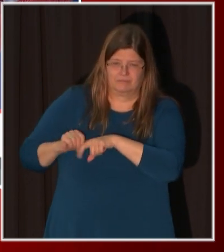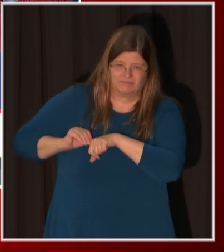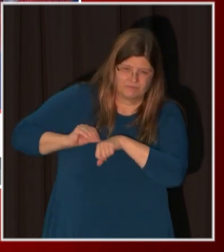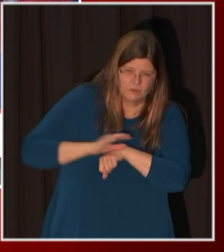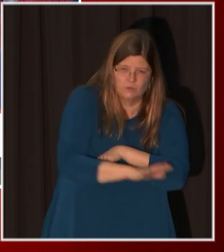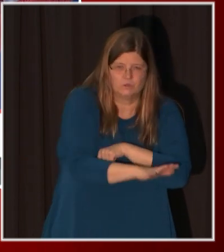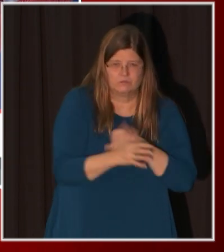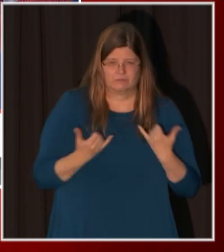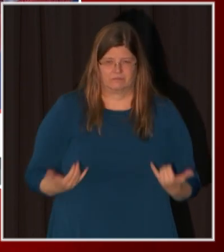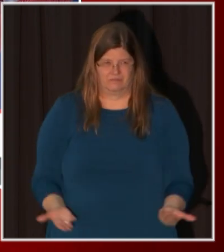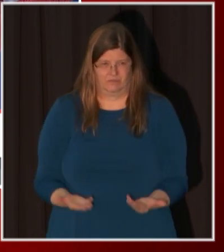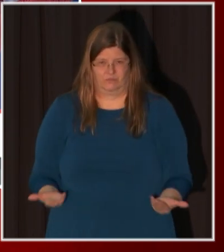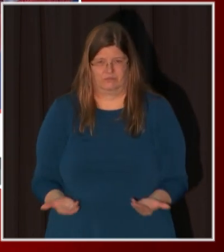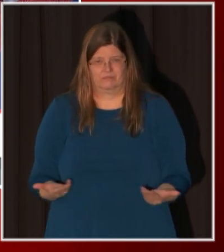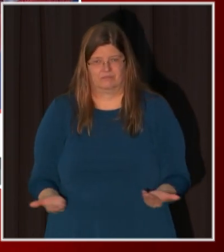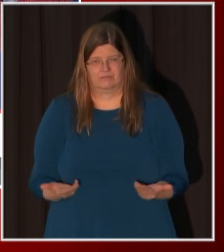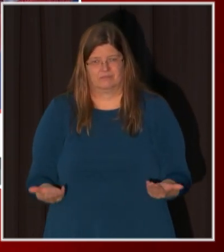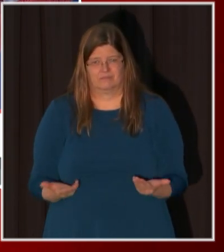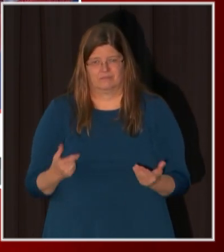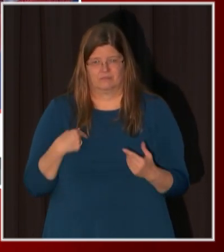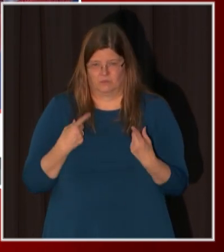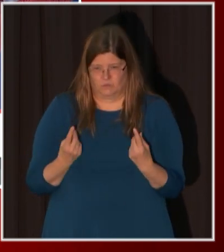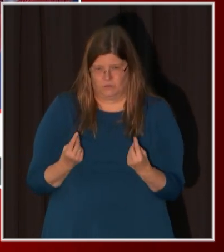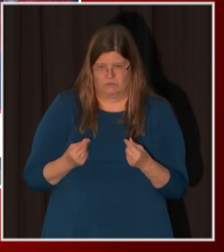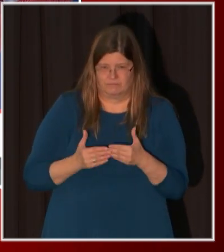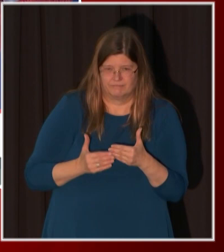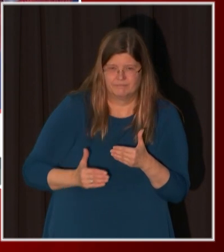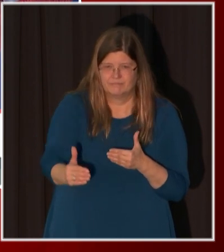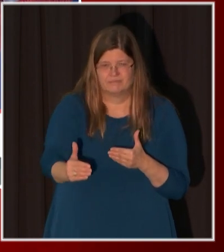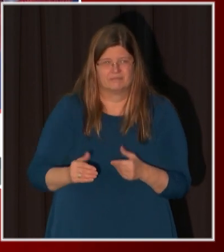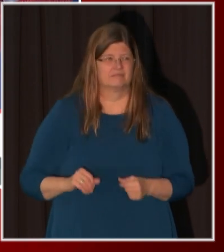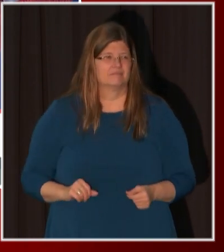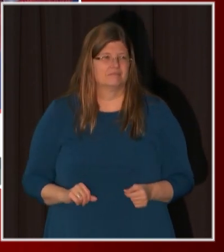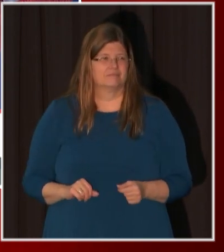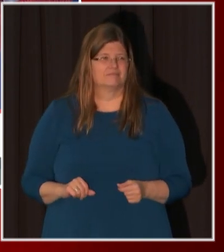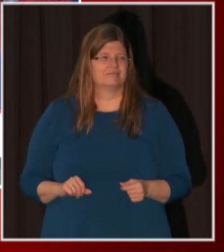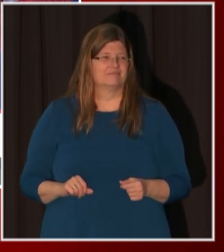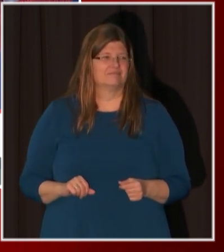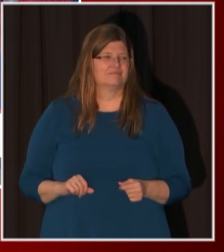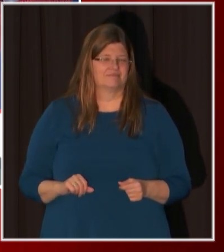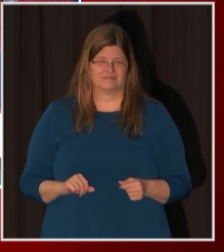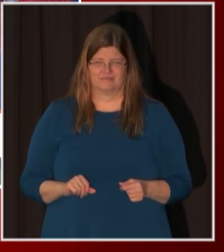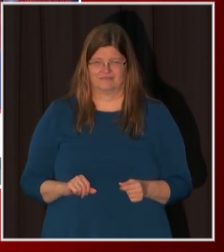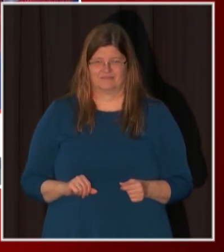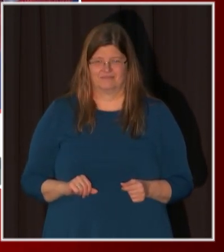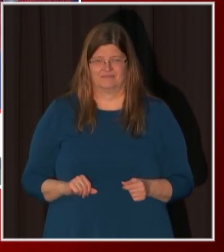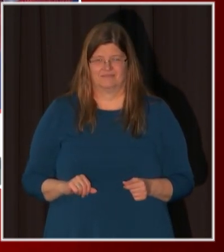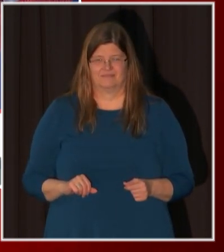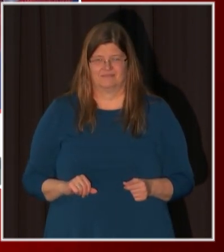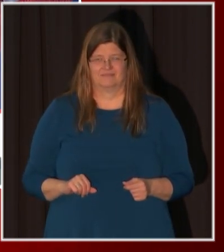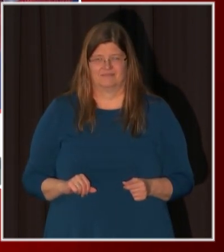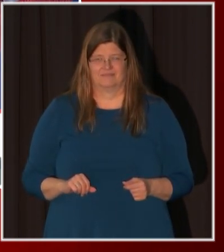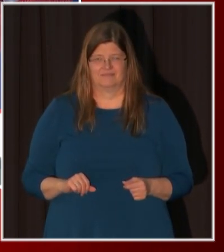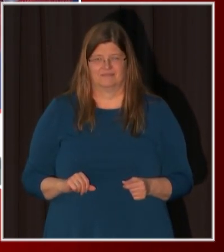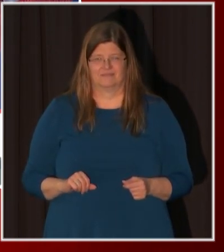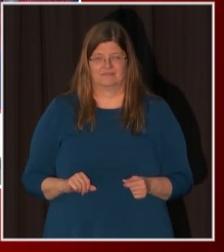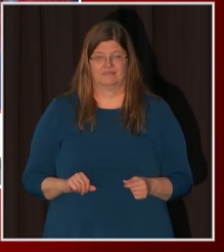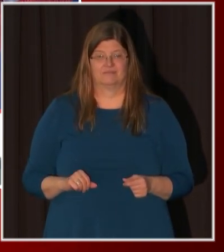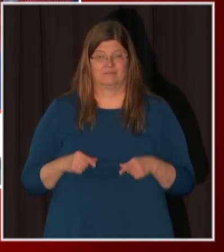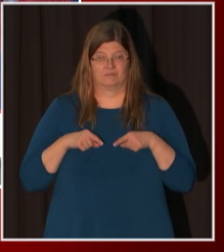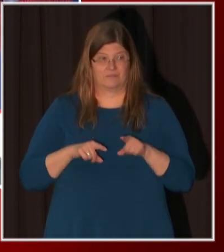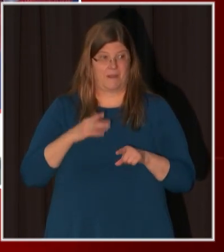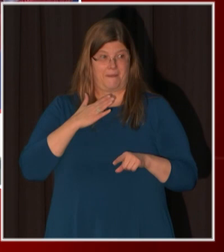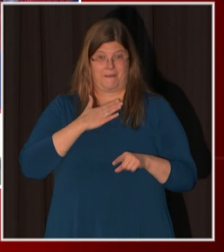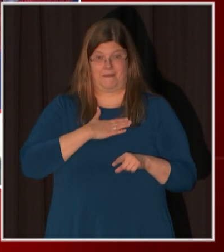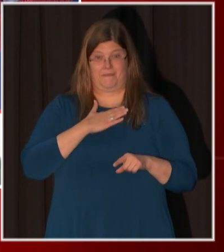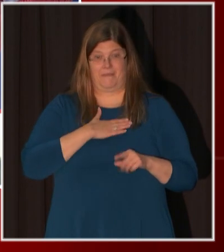we move forward. And over the course of my time as mayor,